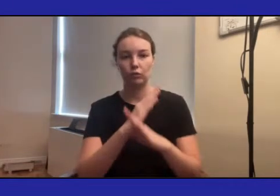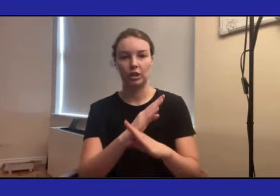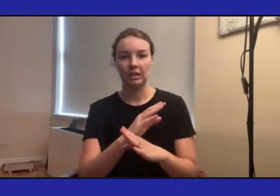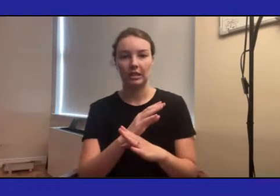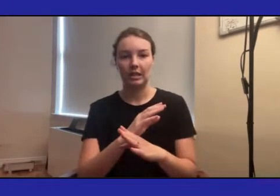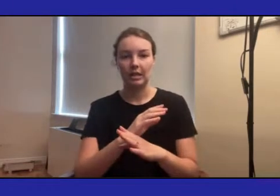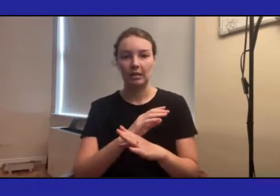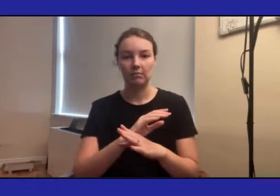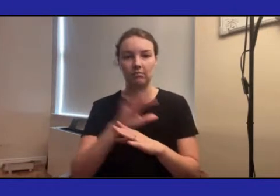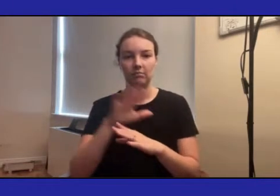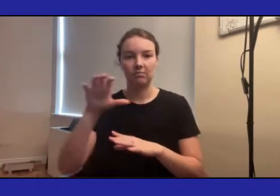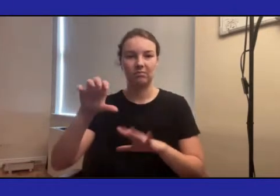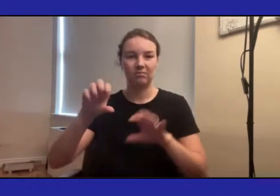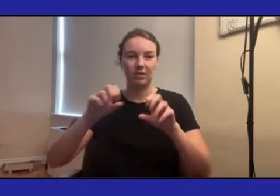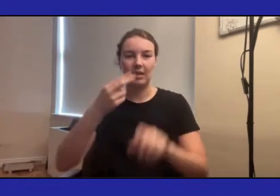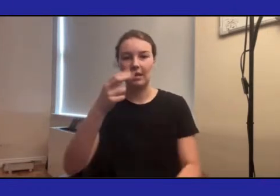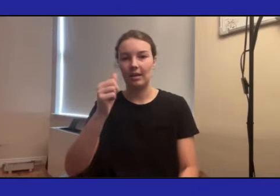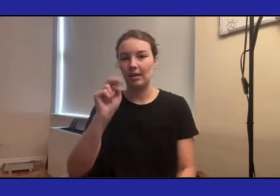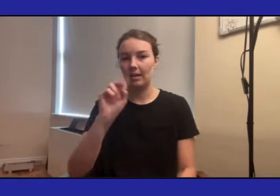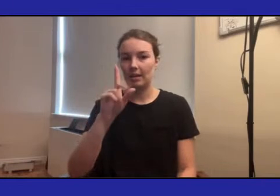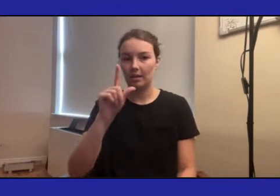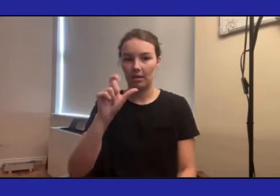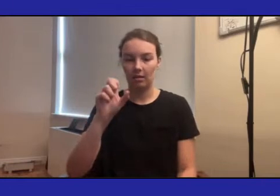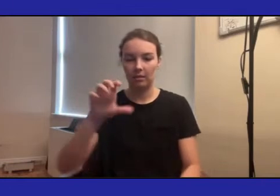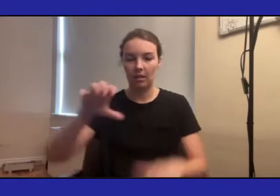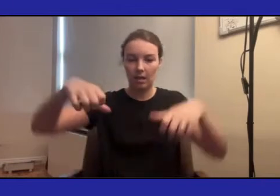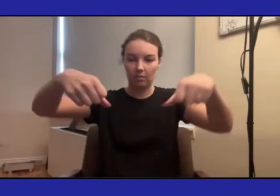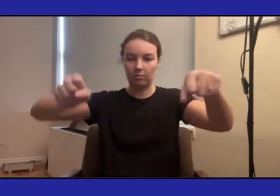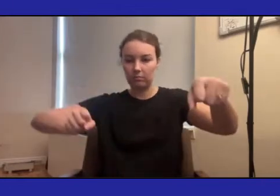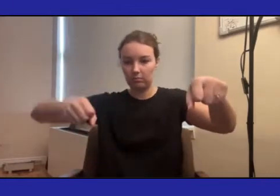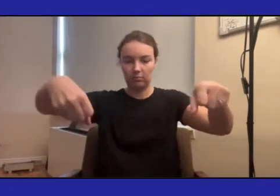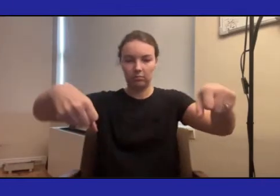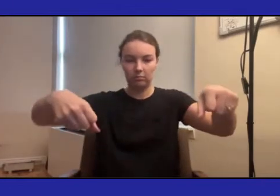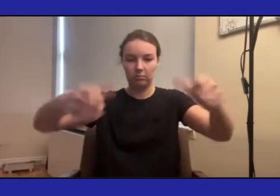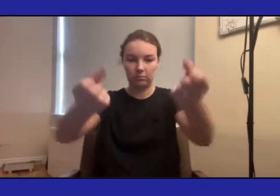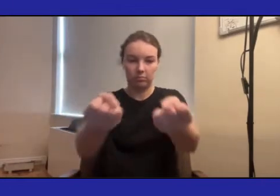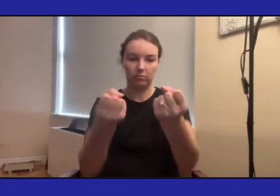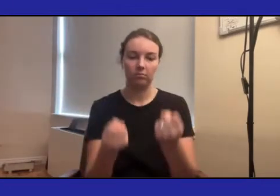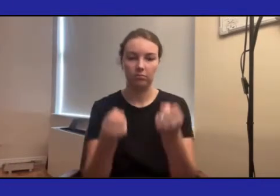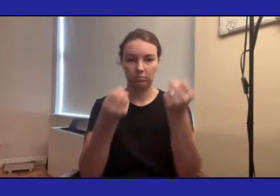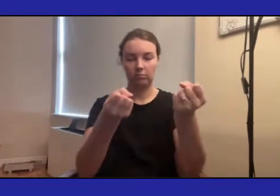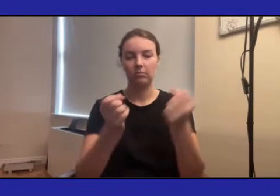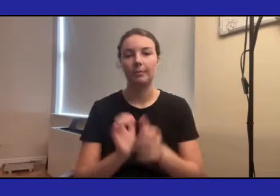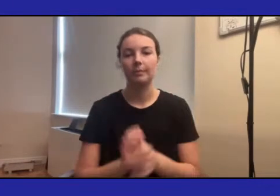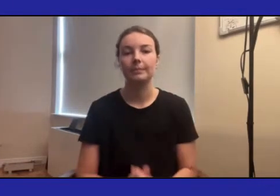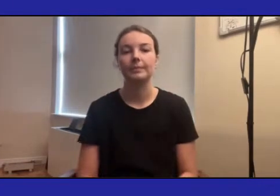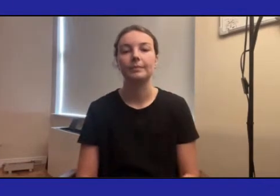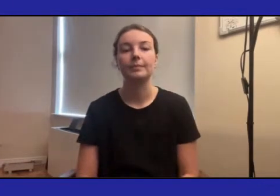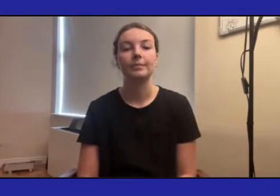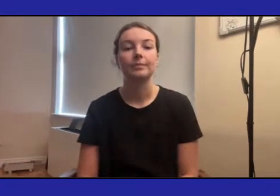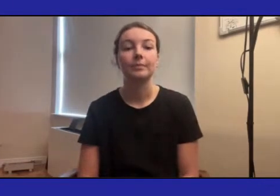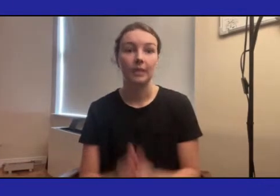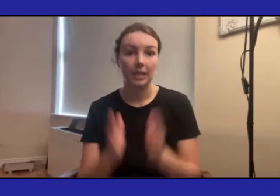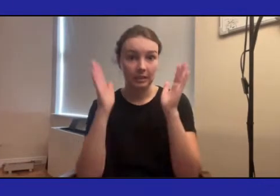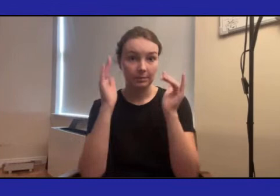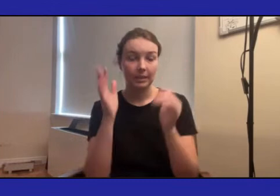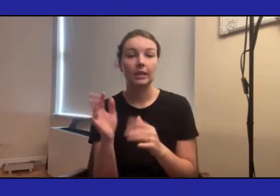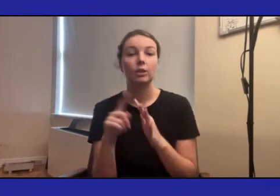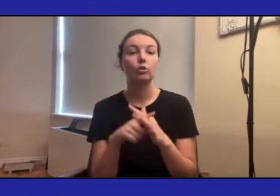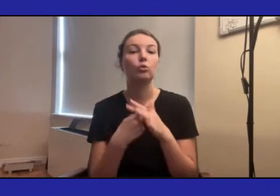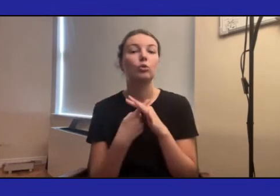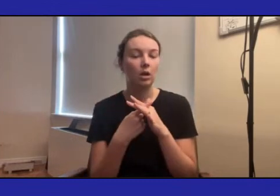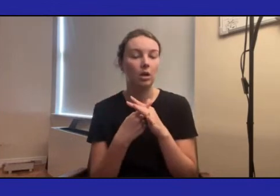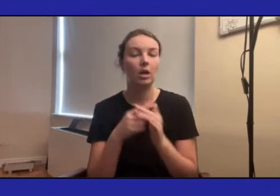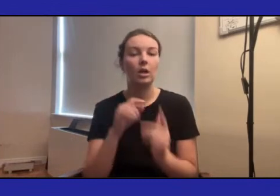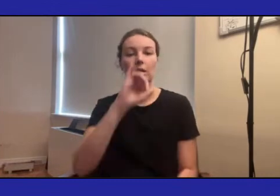to our bed count as we're completing the project in phases, and we're expecting to start no later than January